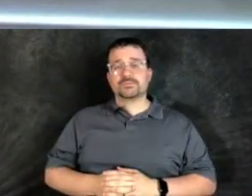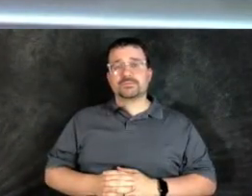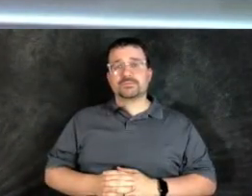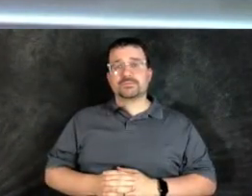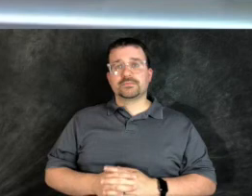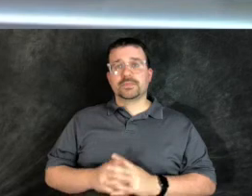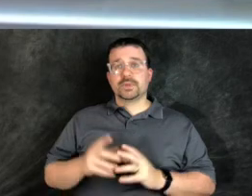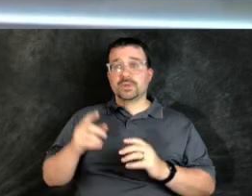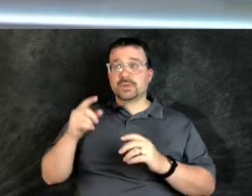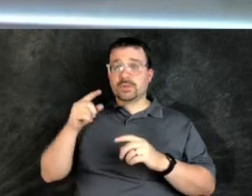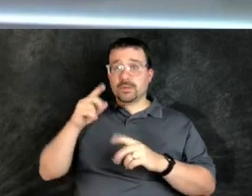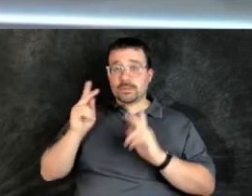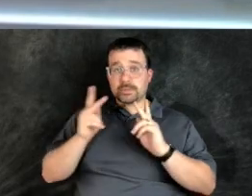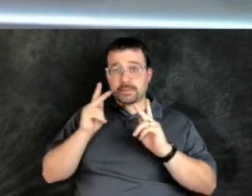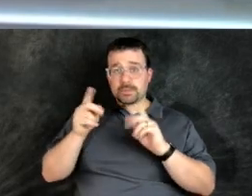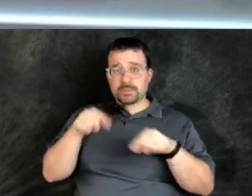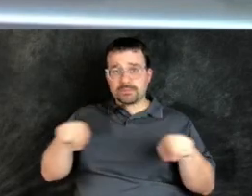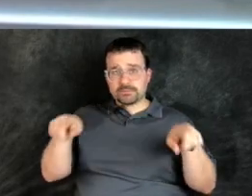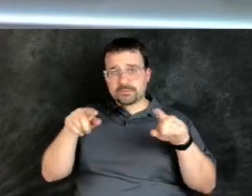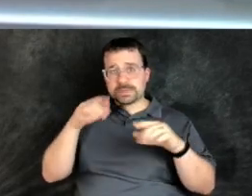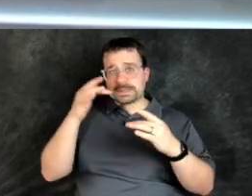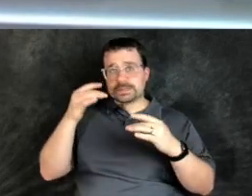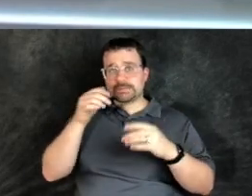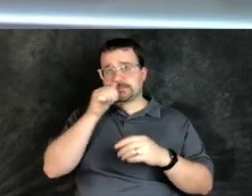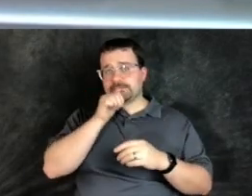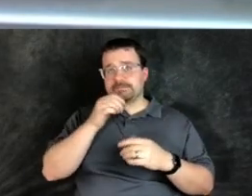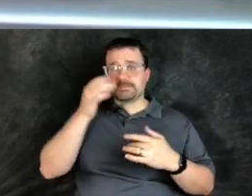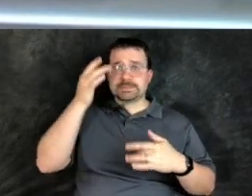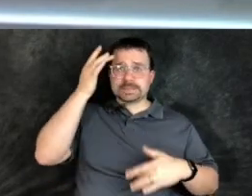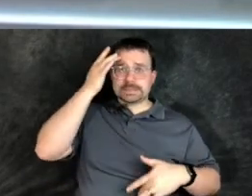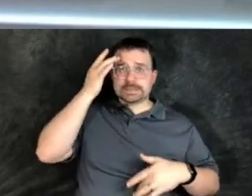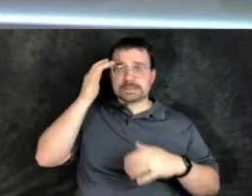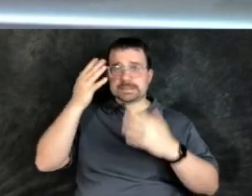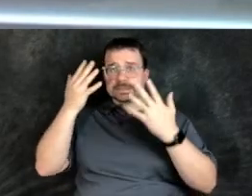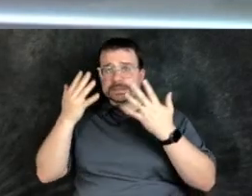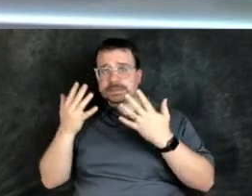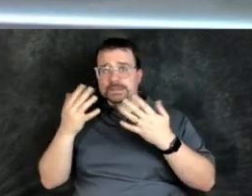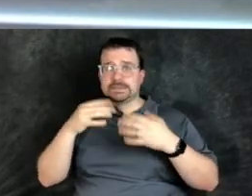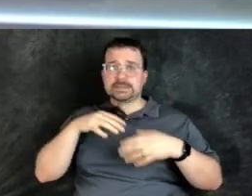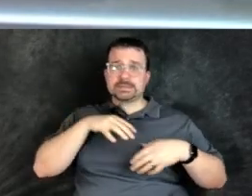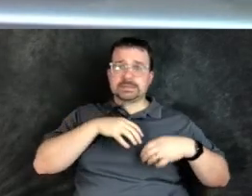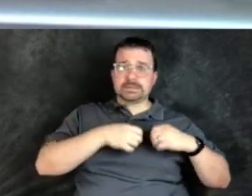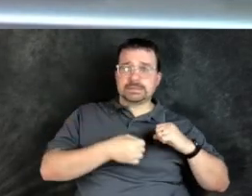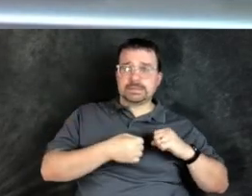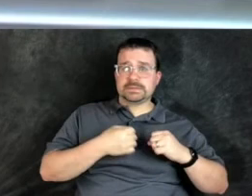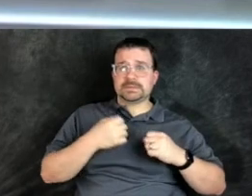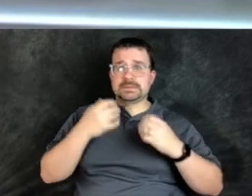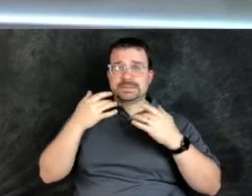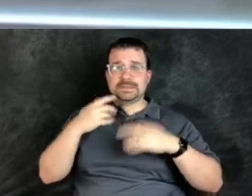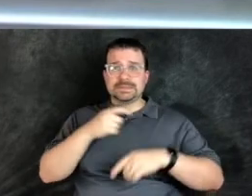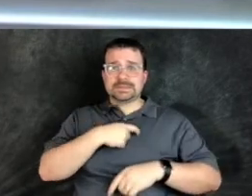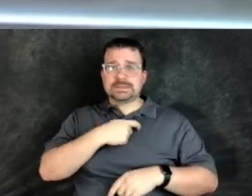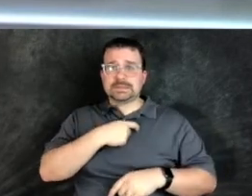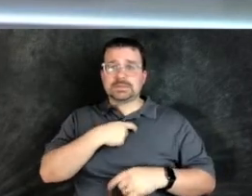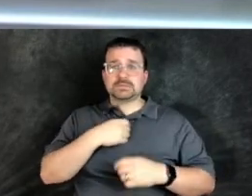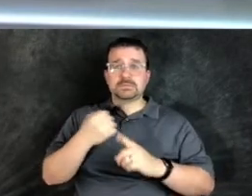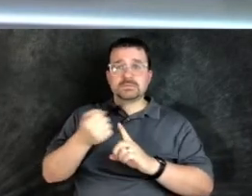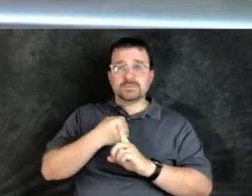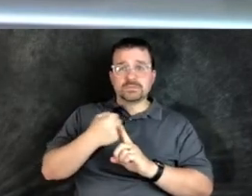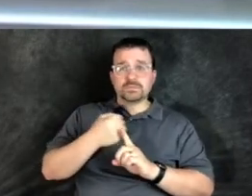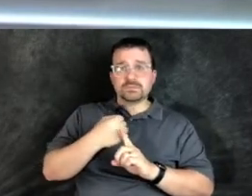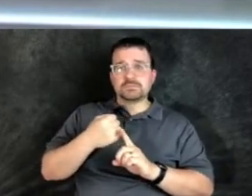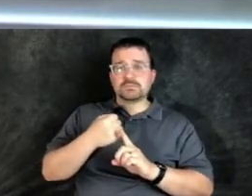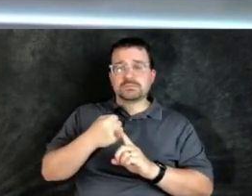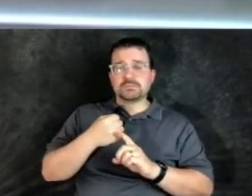For those who suffer with sickness, sadness, bereavement, anxiety, or abuse,